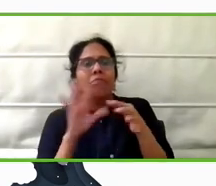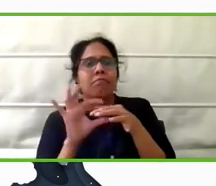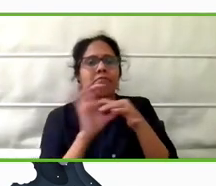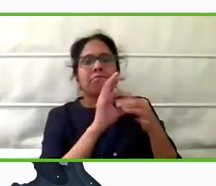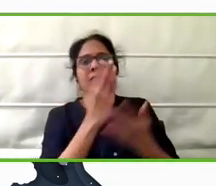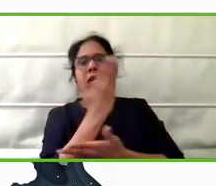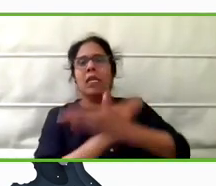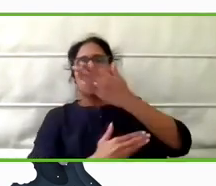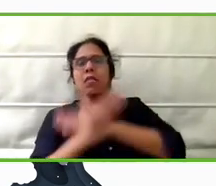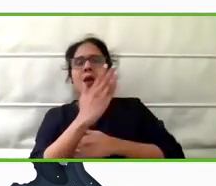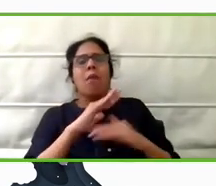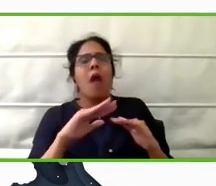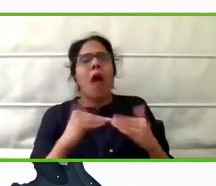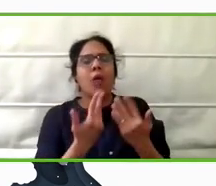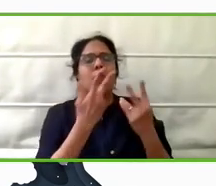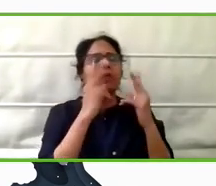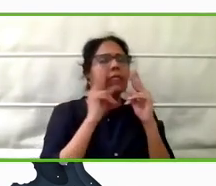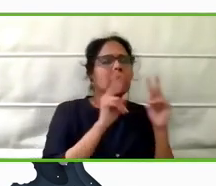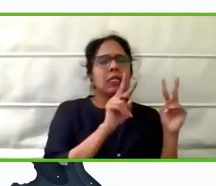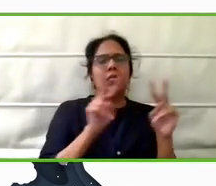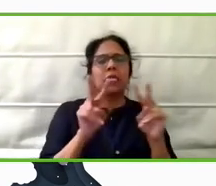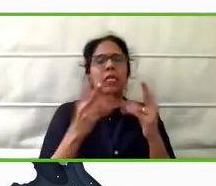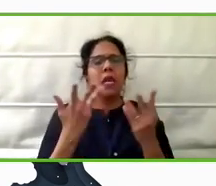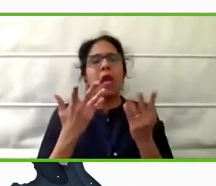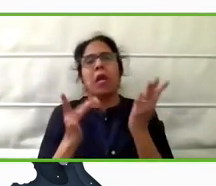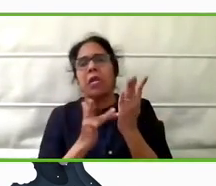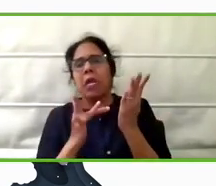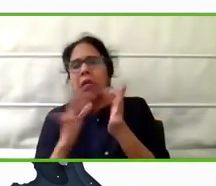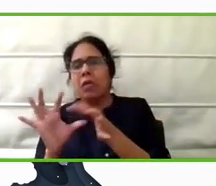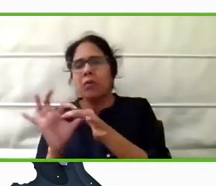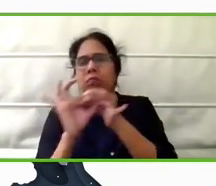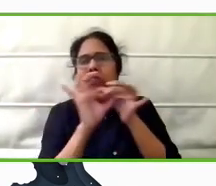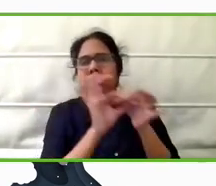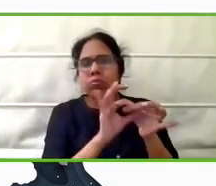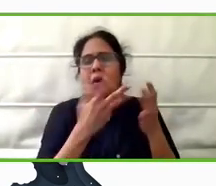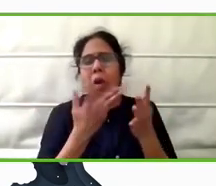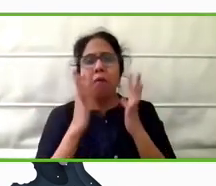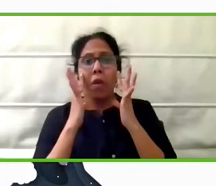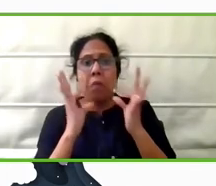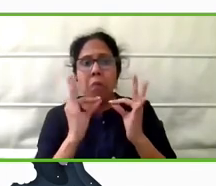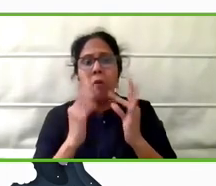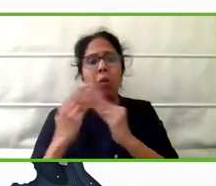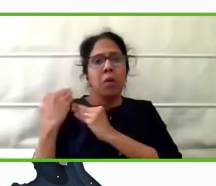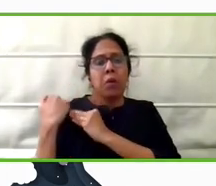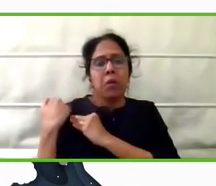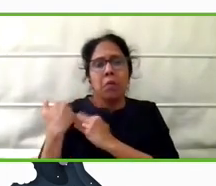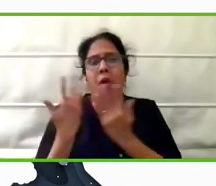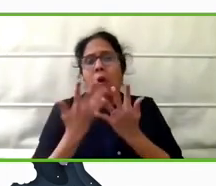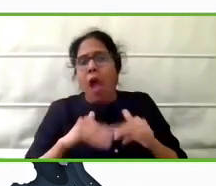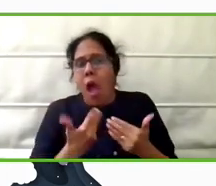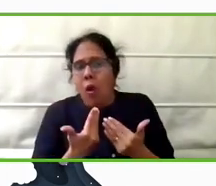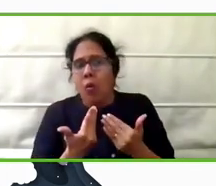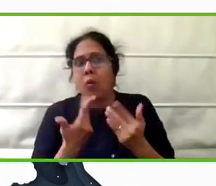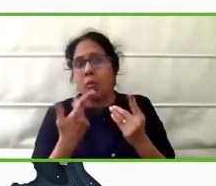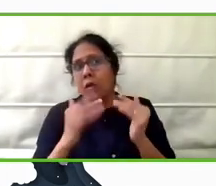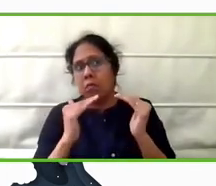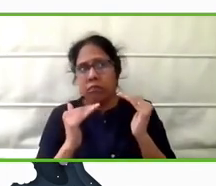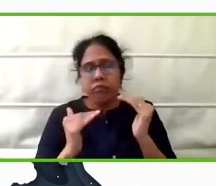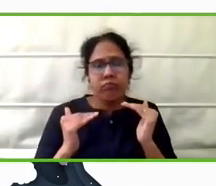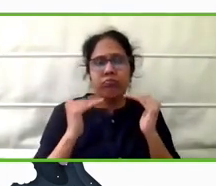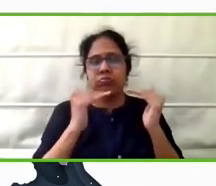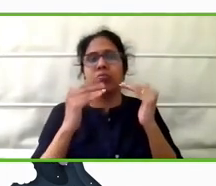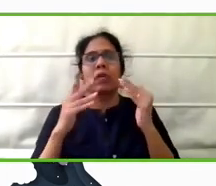how do you see technology playing a very important role in kind of making it a much more level playing